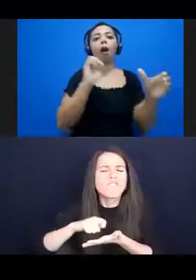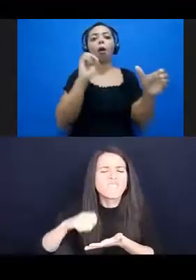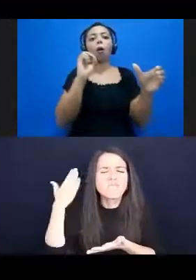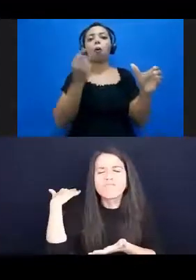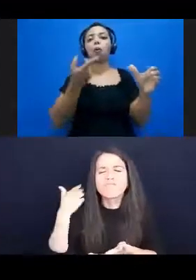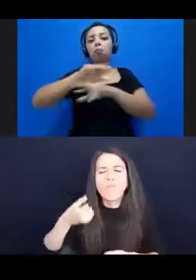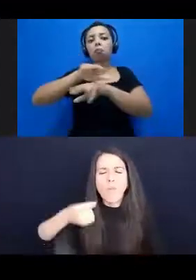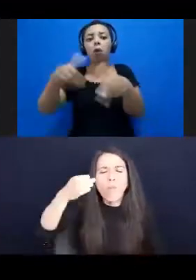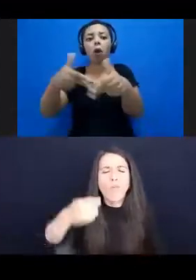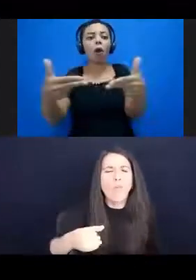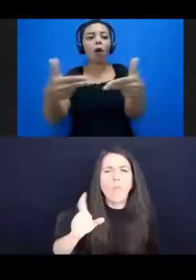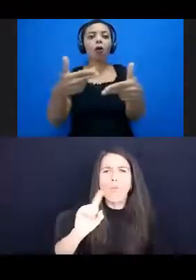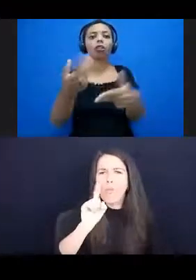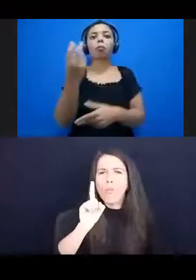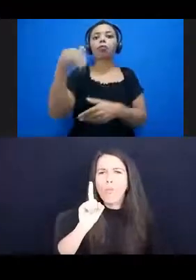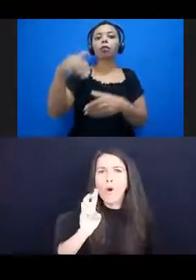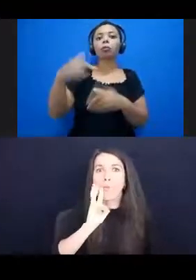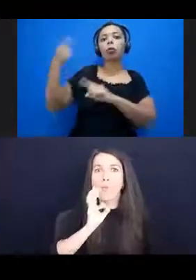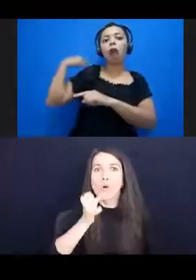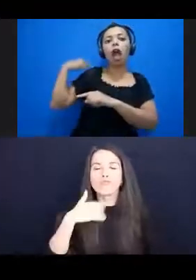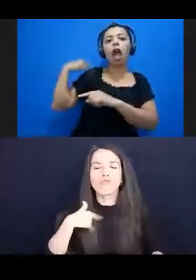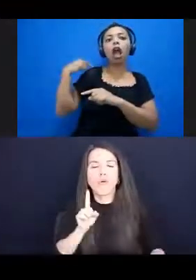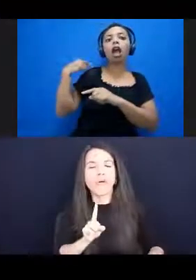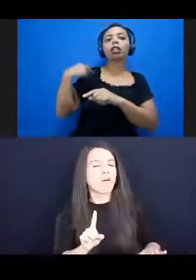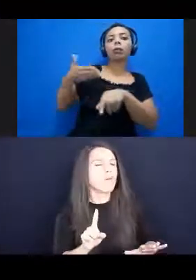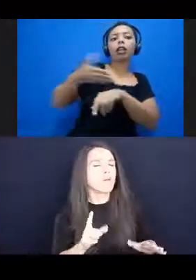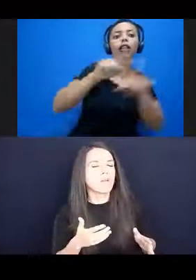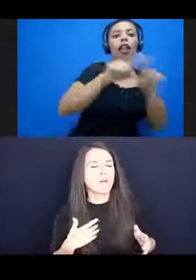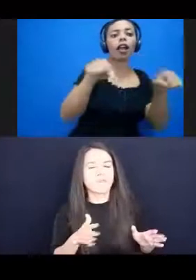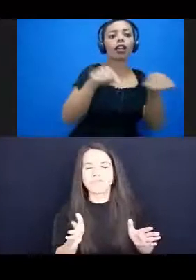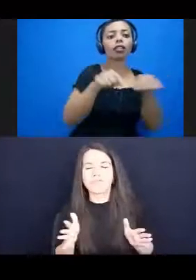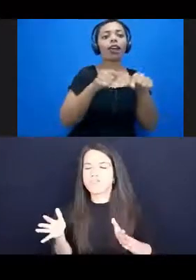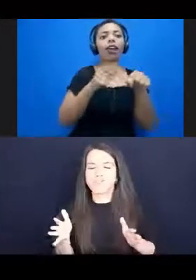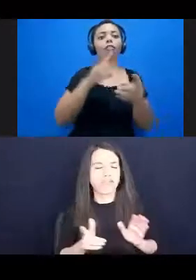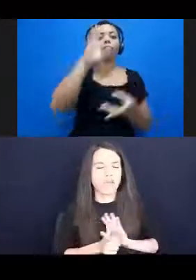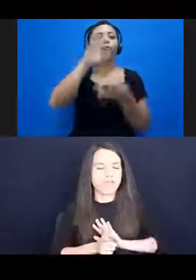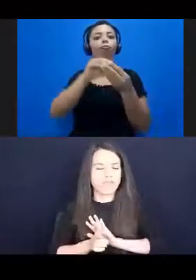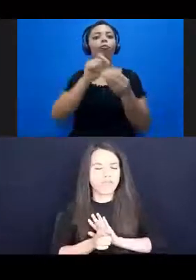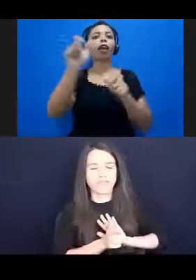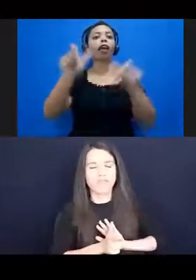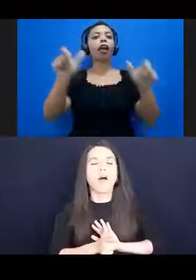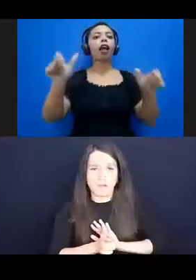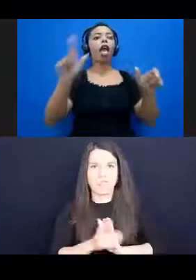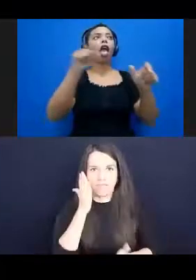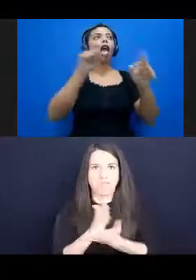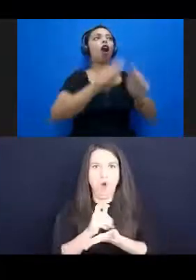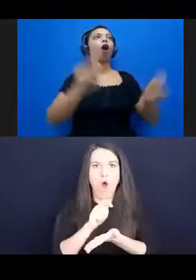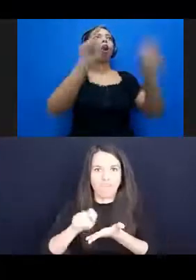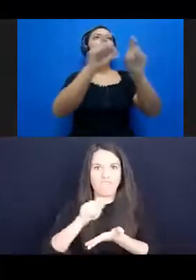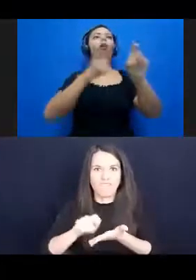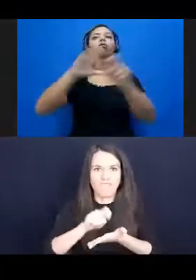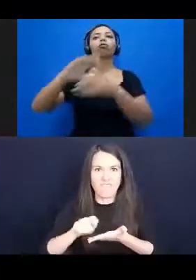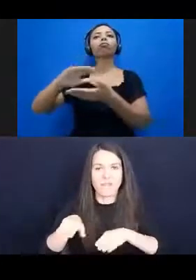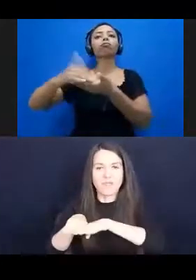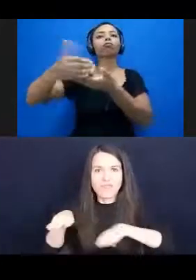ago. They enter the room. We recognize that it is an office. It has computers and tables in it. But the